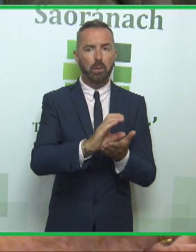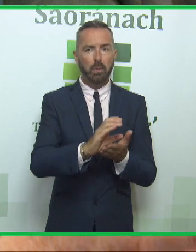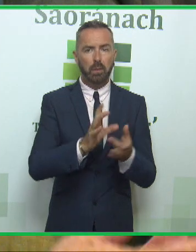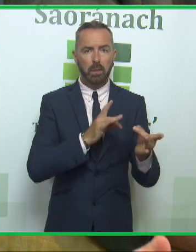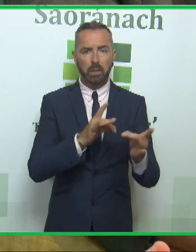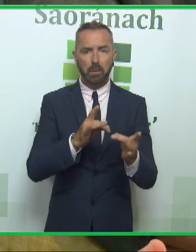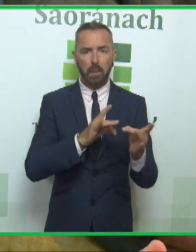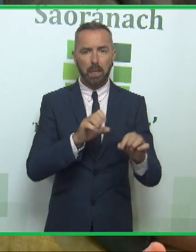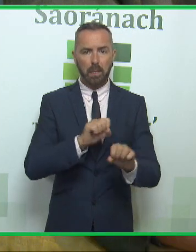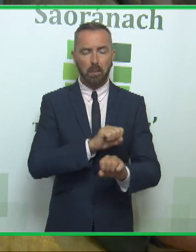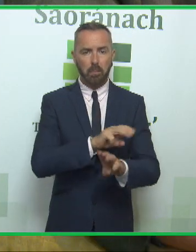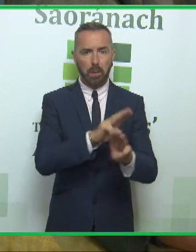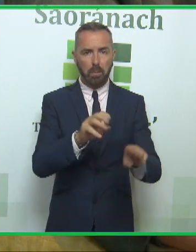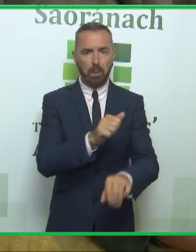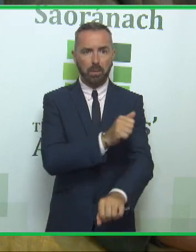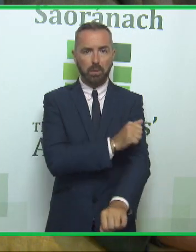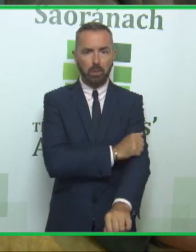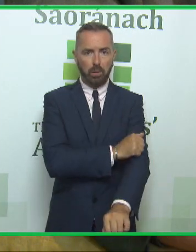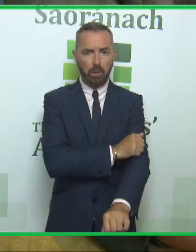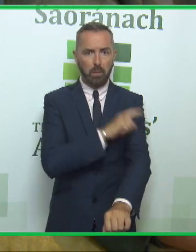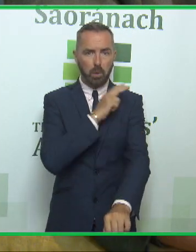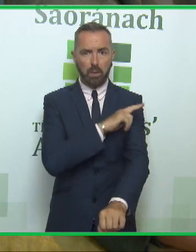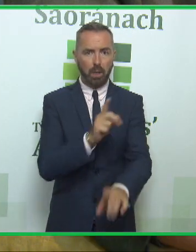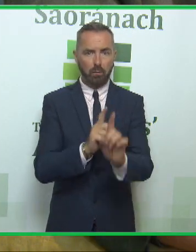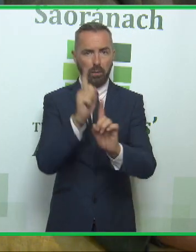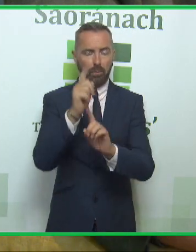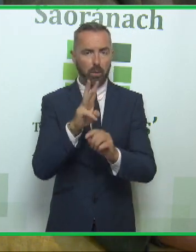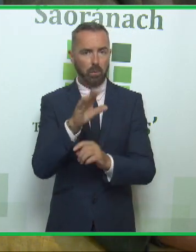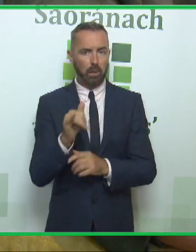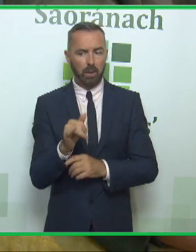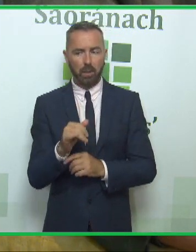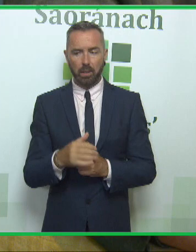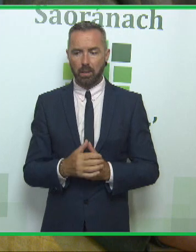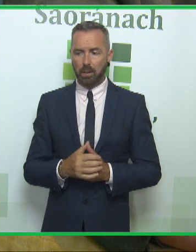in a process of recovery? I don't know, I think as well, I mean,